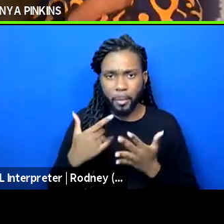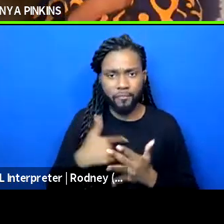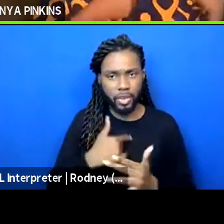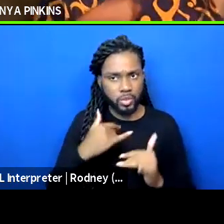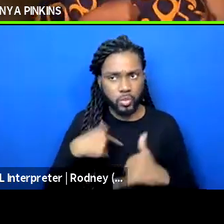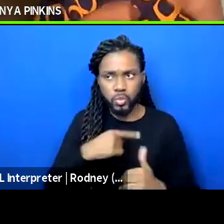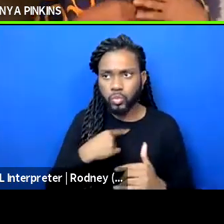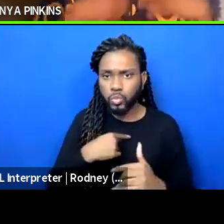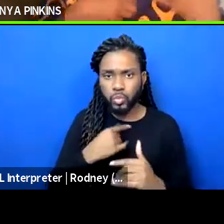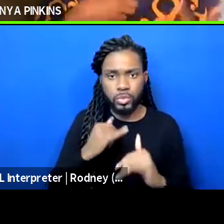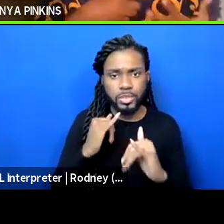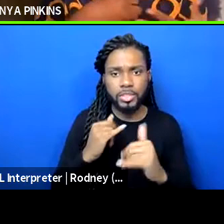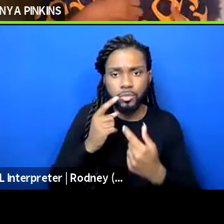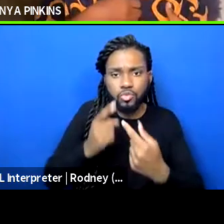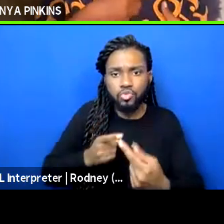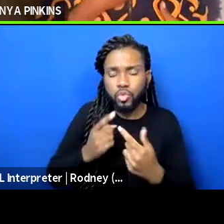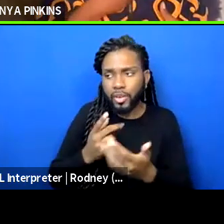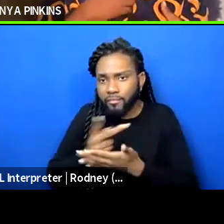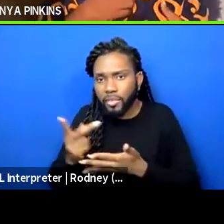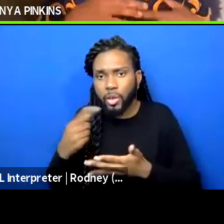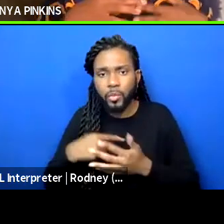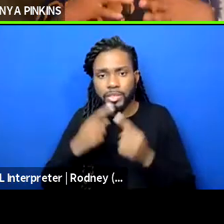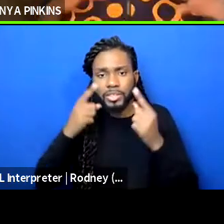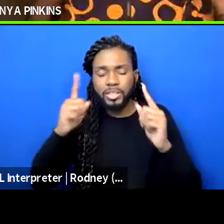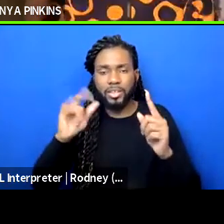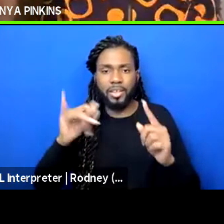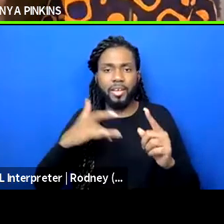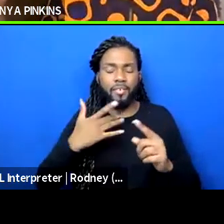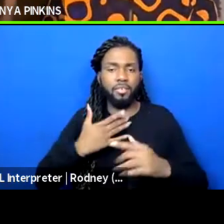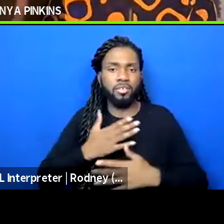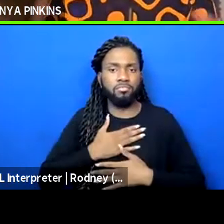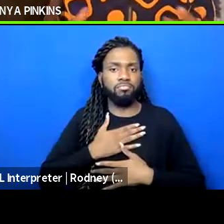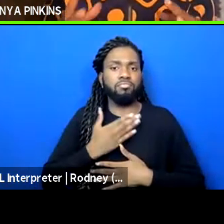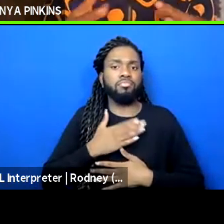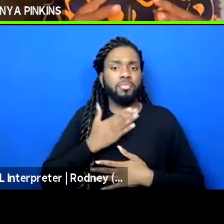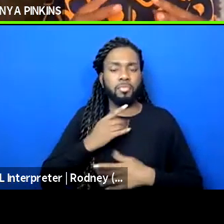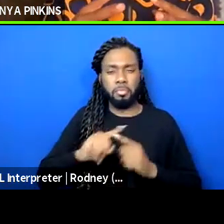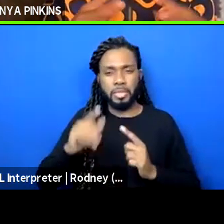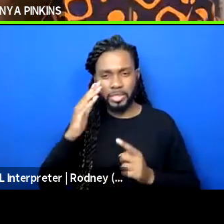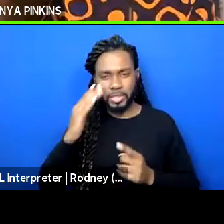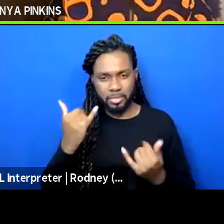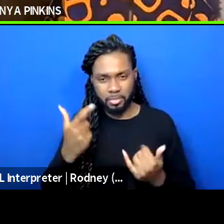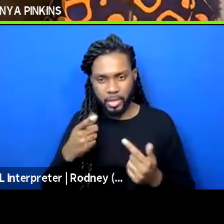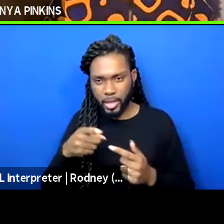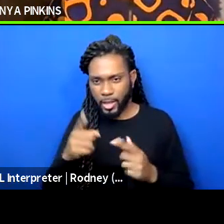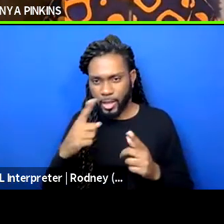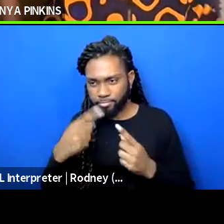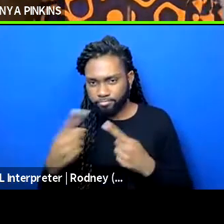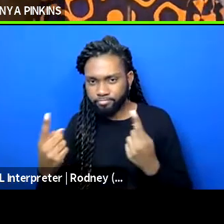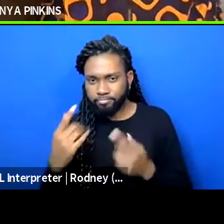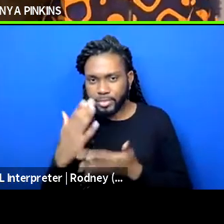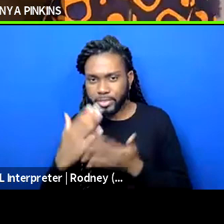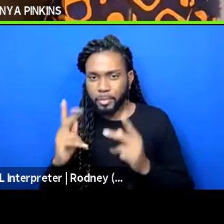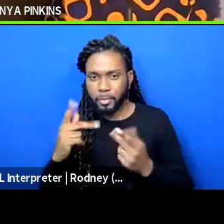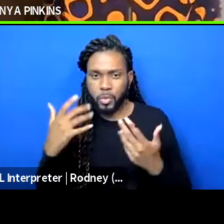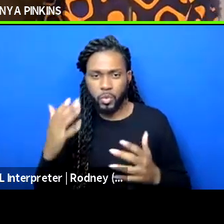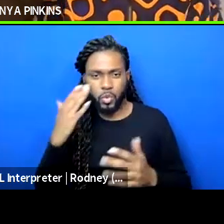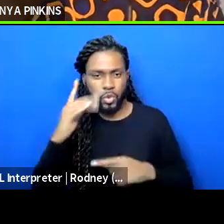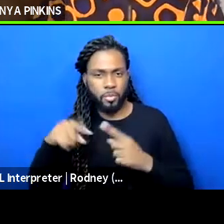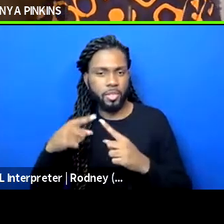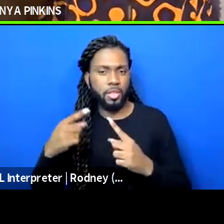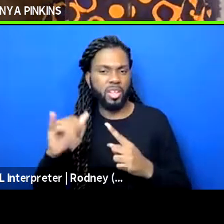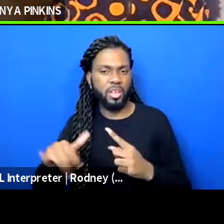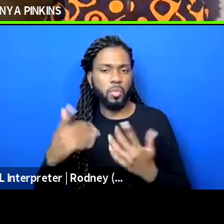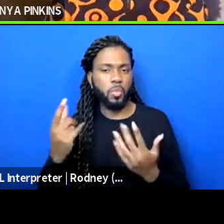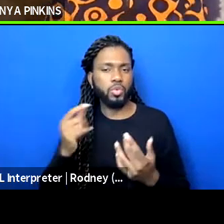we failed, we succeeded. I'm grateful for it. But there seems to be a moment where people don't want to know about that. What is your response to